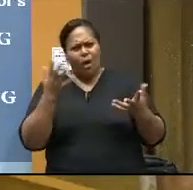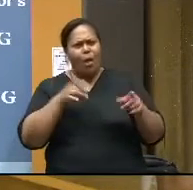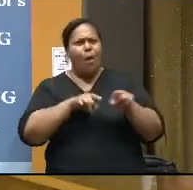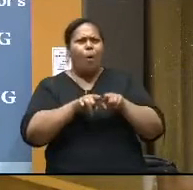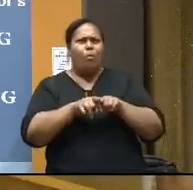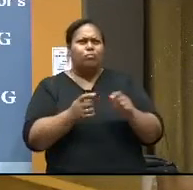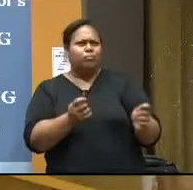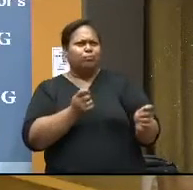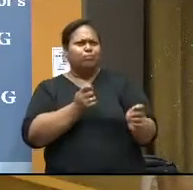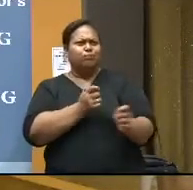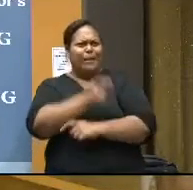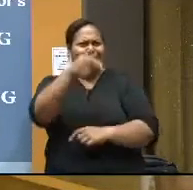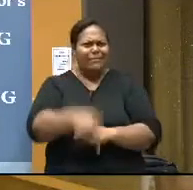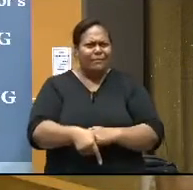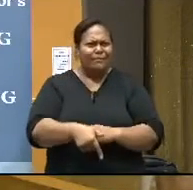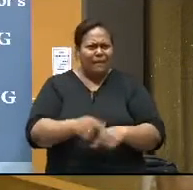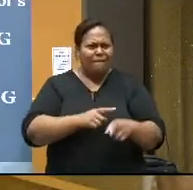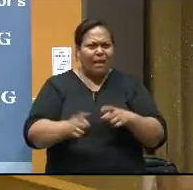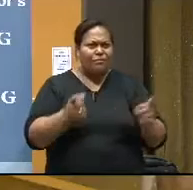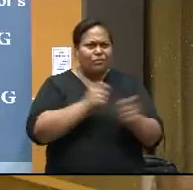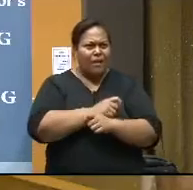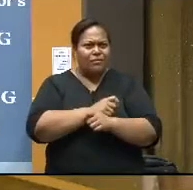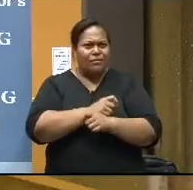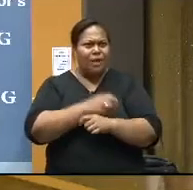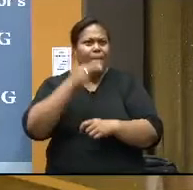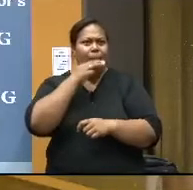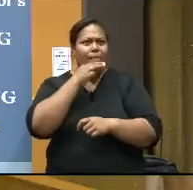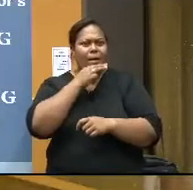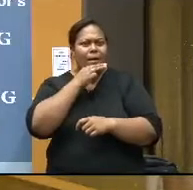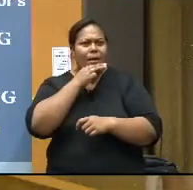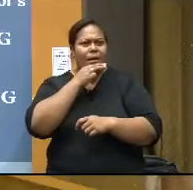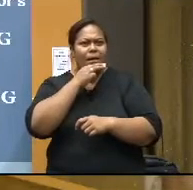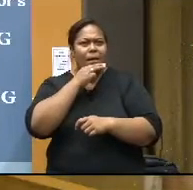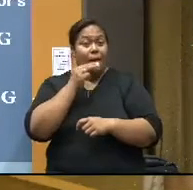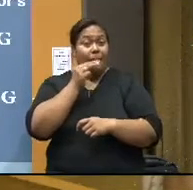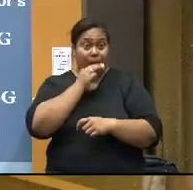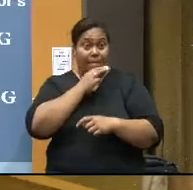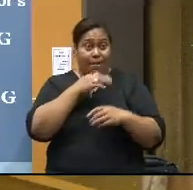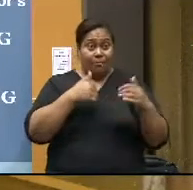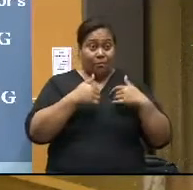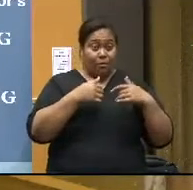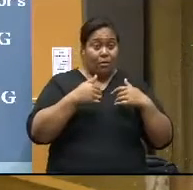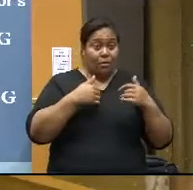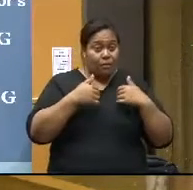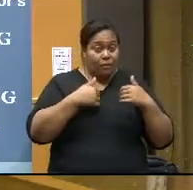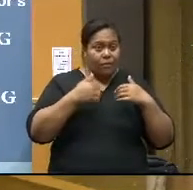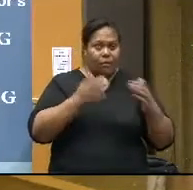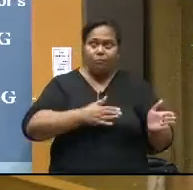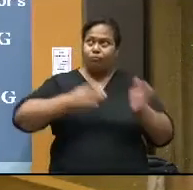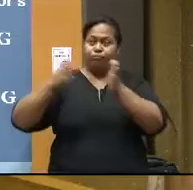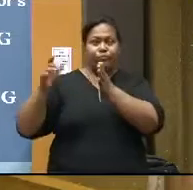change in the Australian academic system when Melbourne went over to an American system of a 4-year